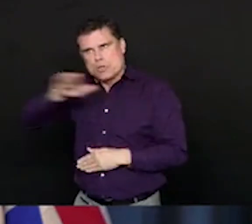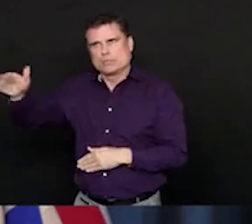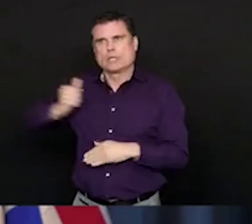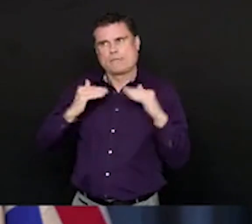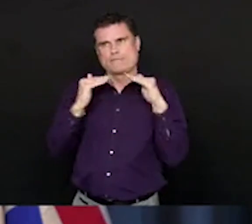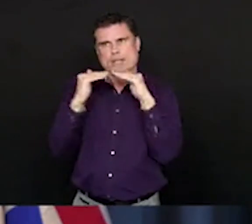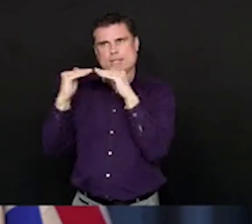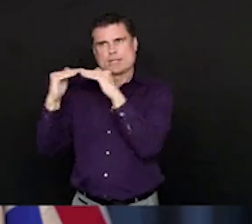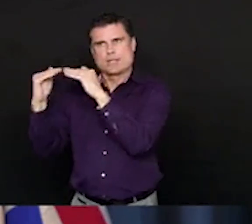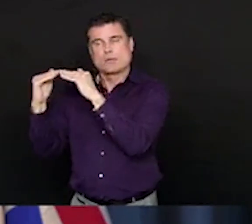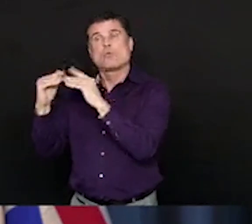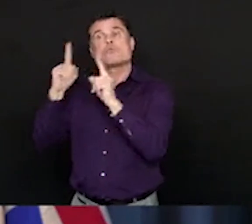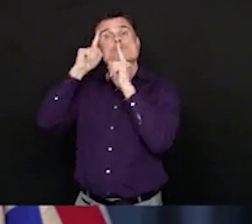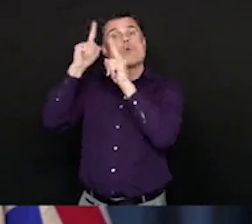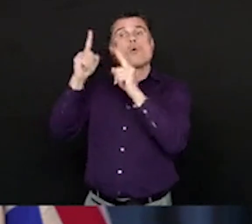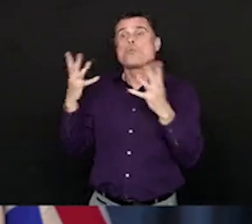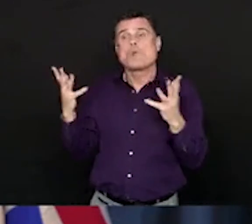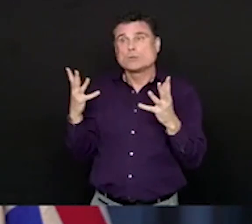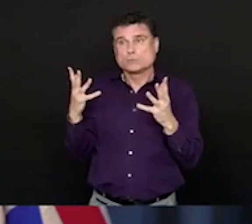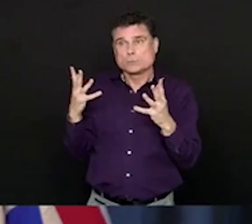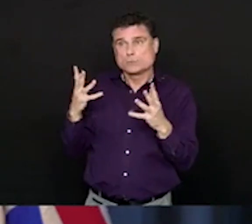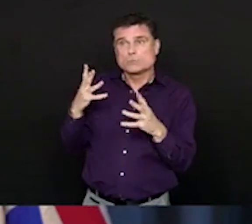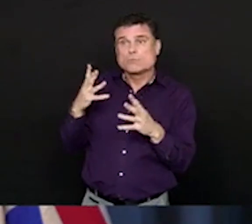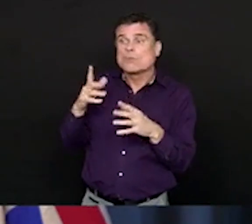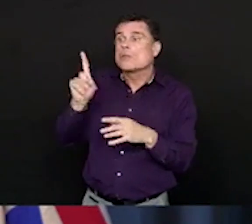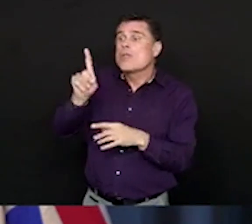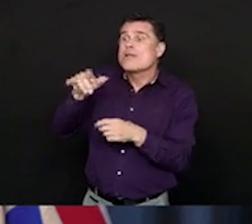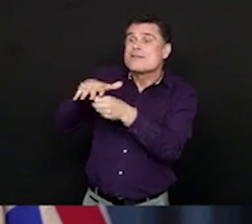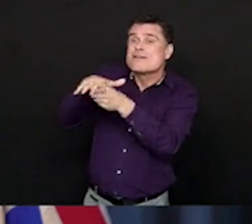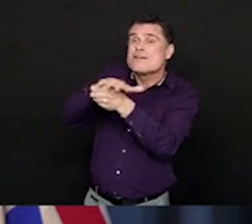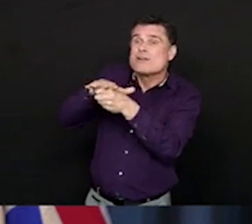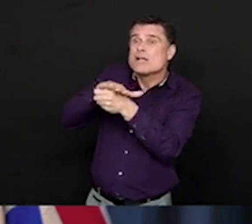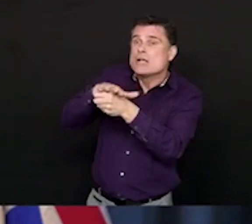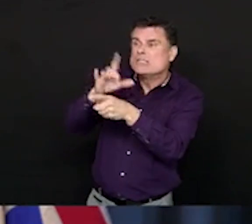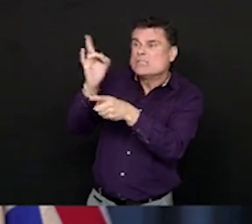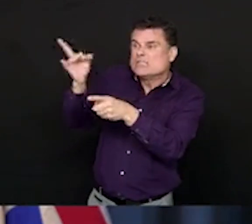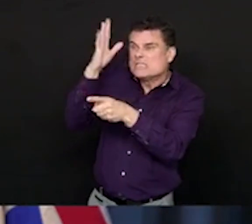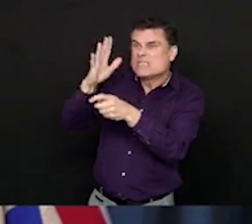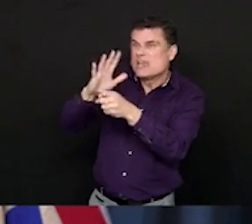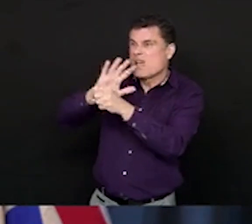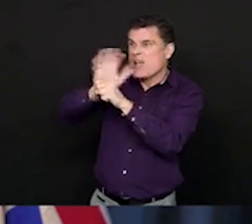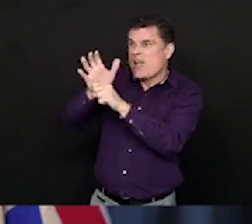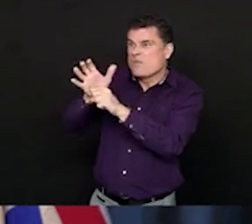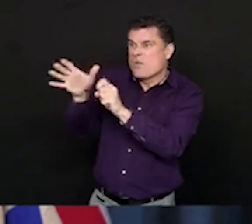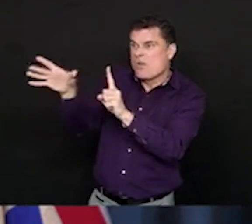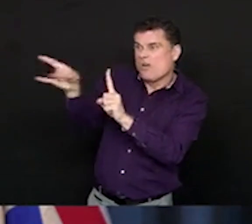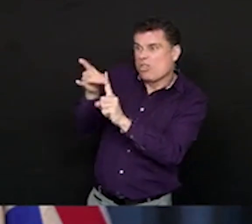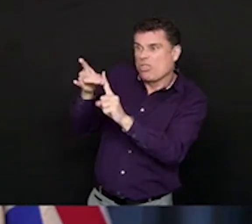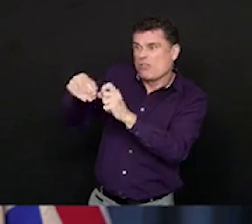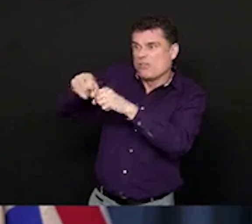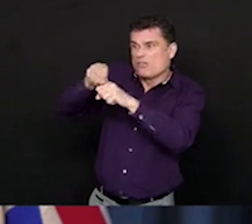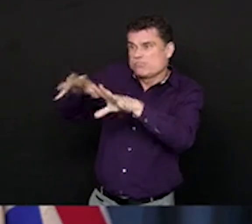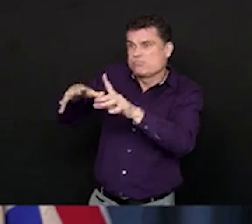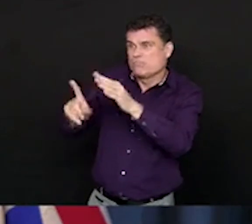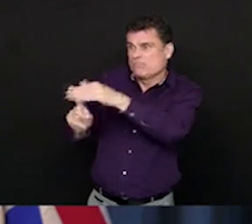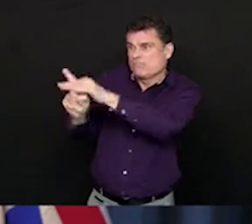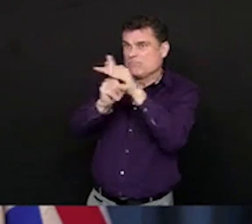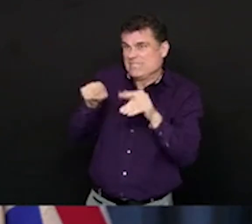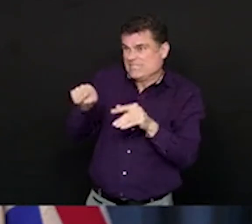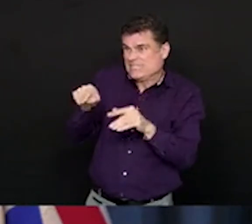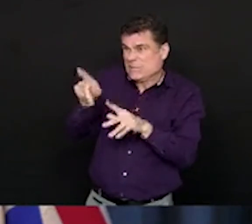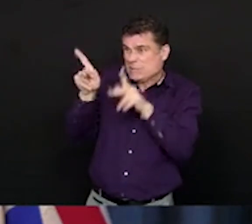explosive outbreaks, or the increased numbers of people requiring those services, get what they need in short